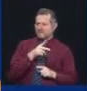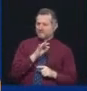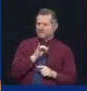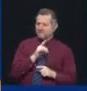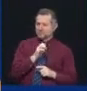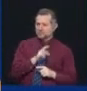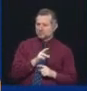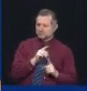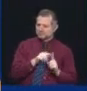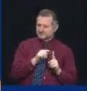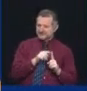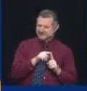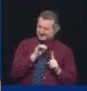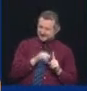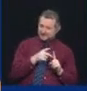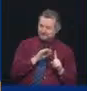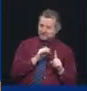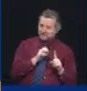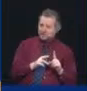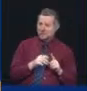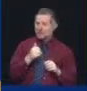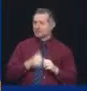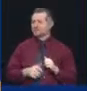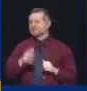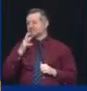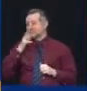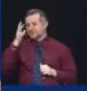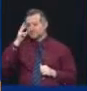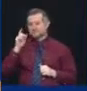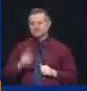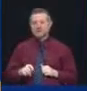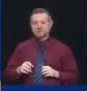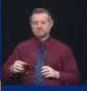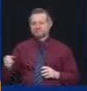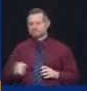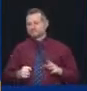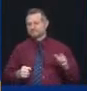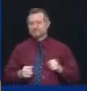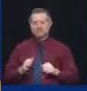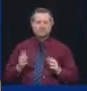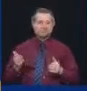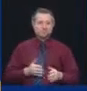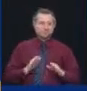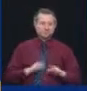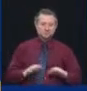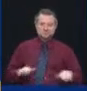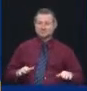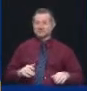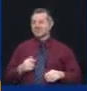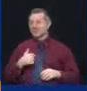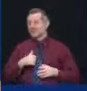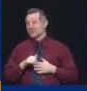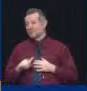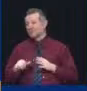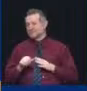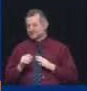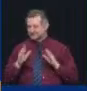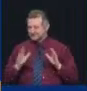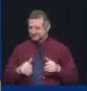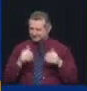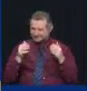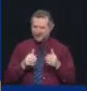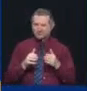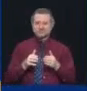So that will really be up to the parents who are going to have to bring in the child. And we're still going to be focusing on getting that